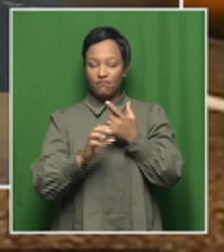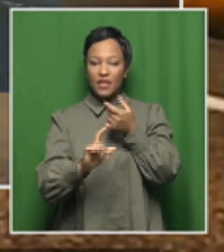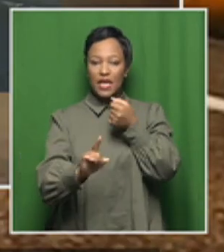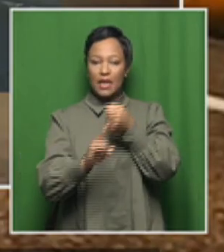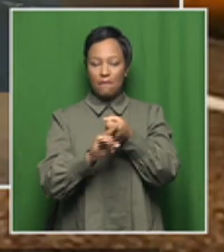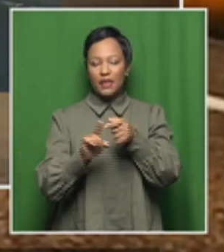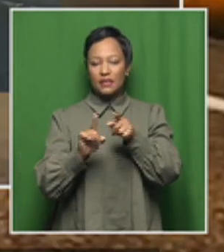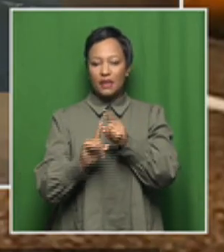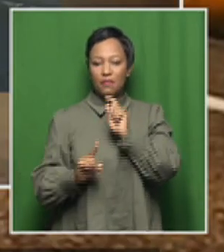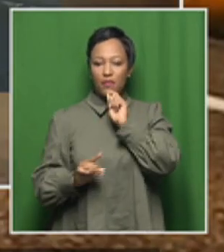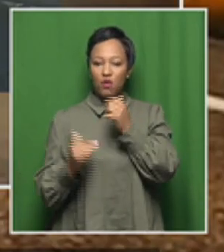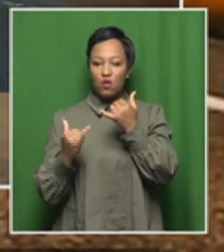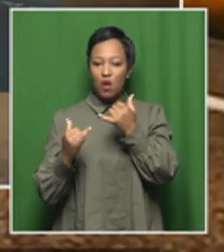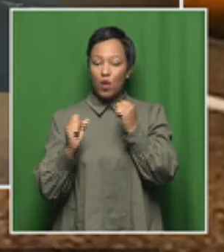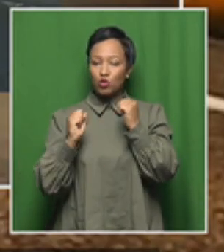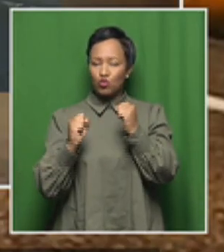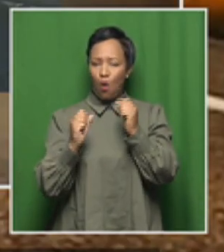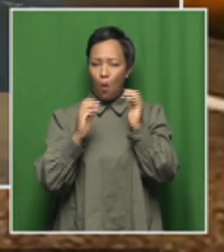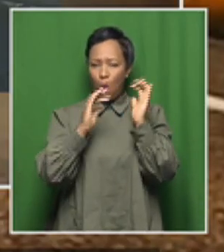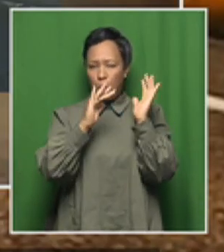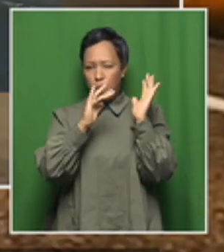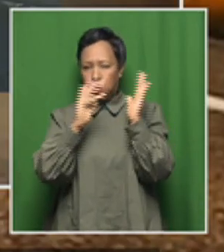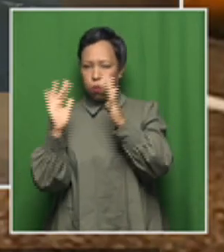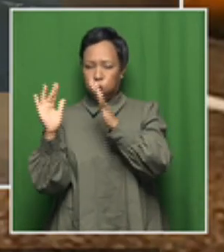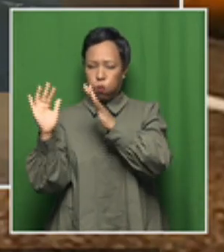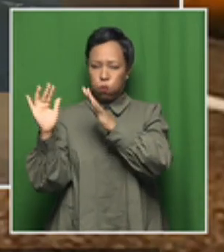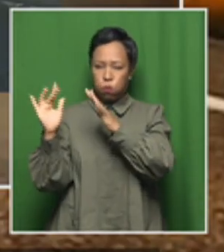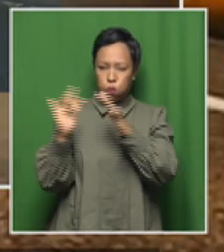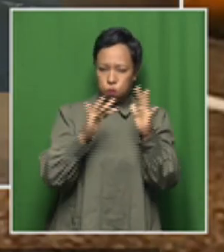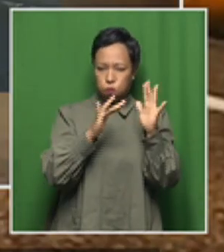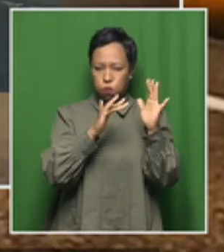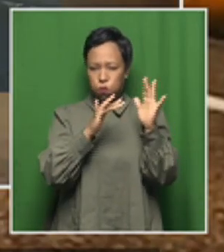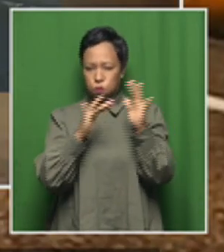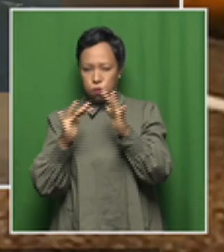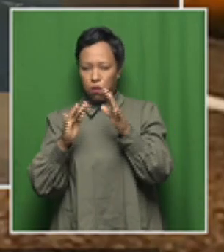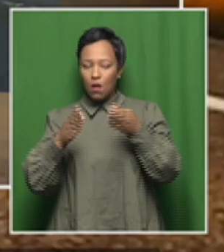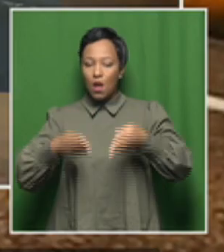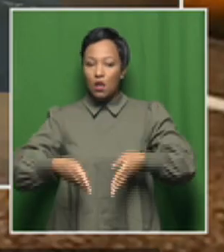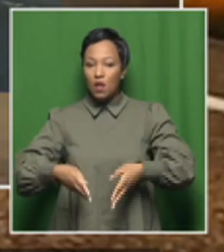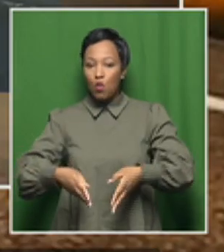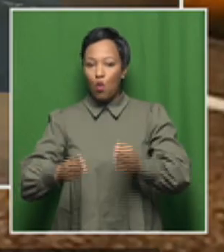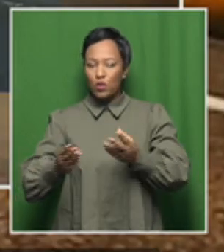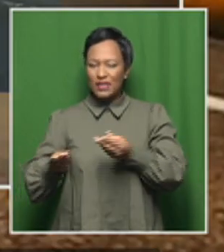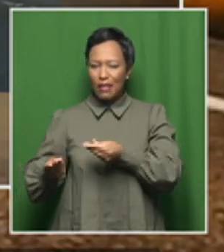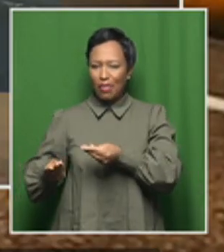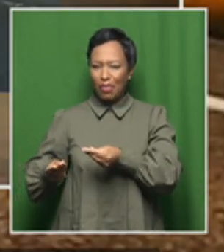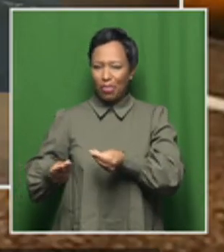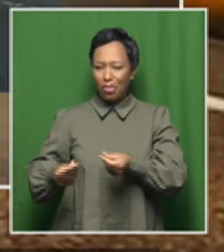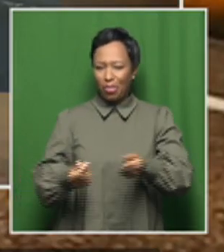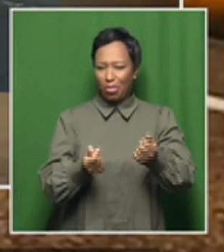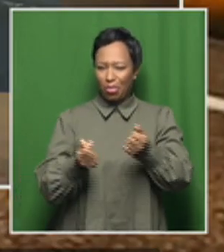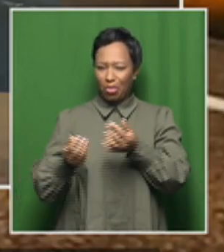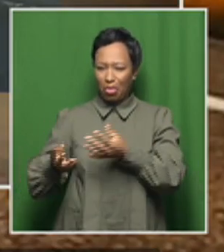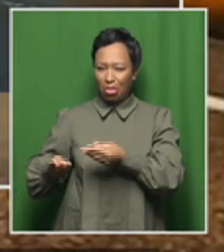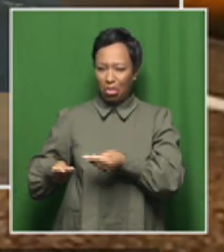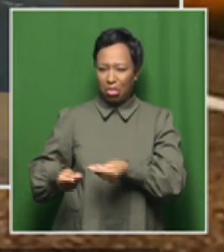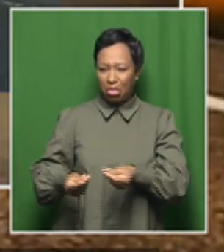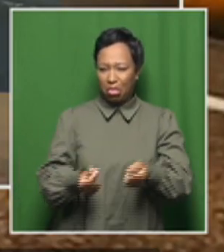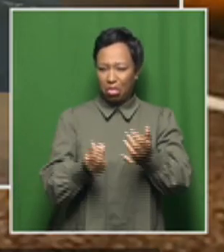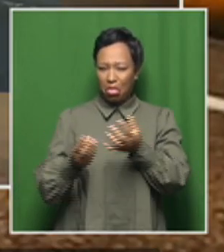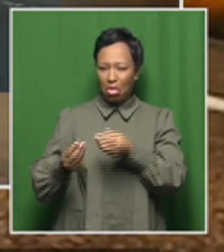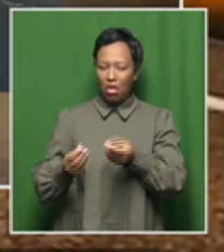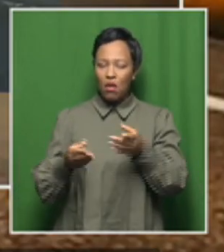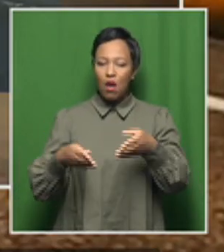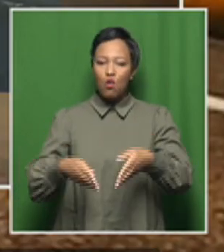morning. The wind was so strong, it blew a lot of sand up onto Baden-Powell Drive. So Baden-Powell this morning closed at the bottom